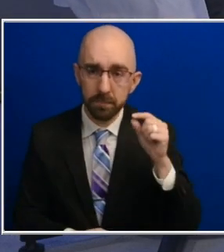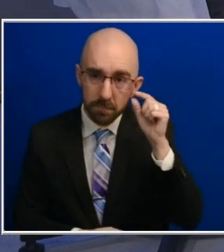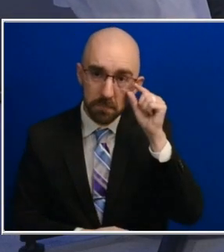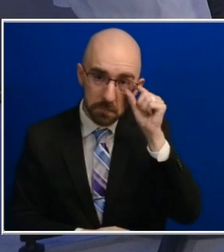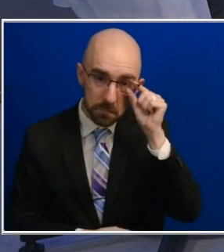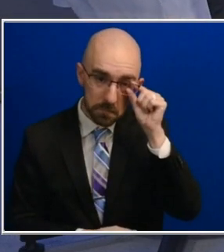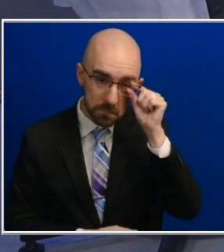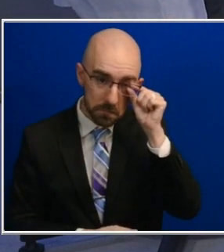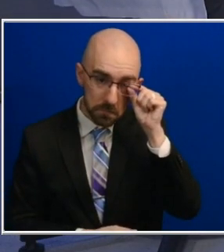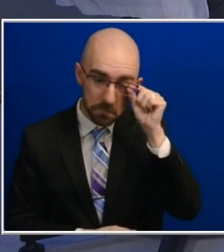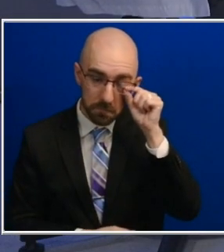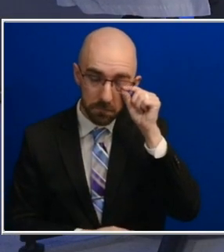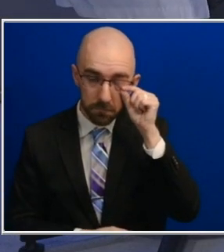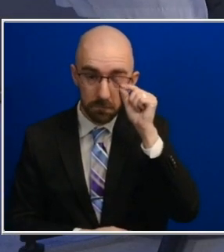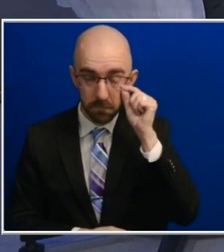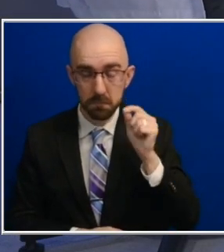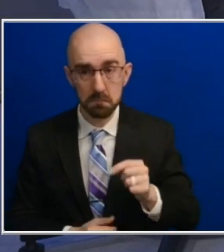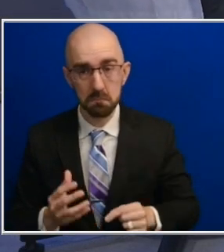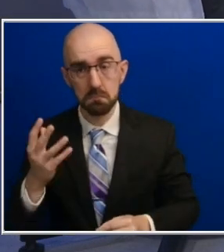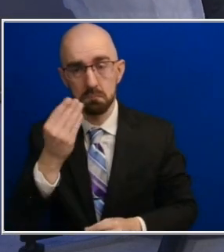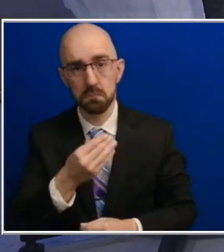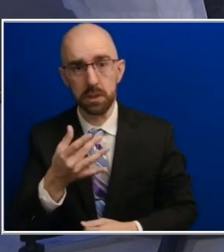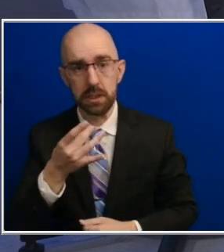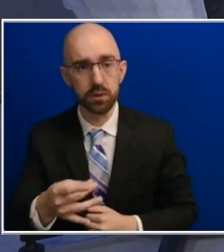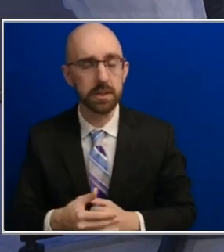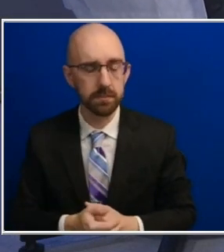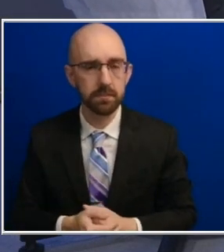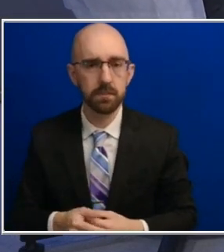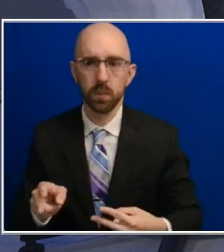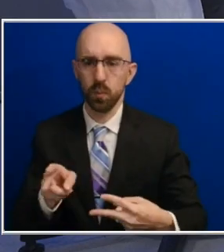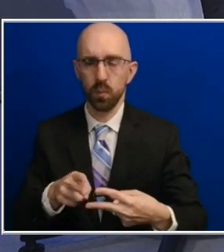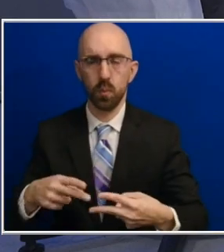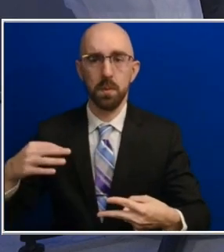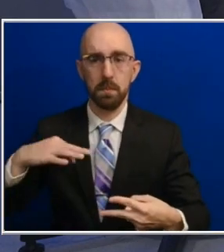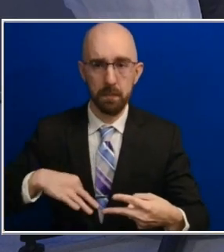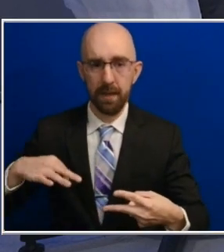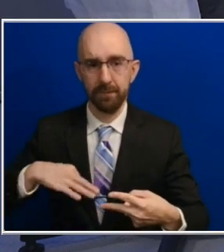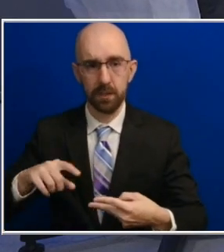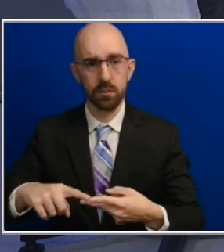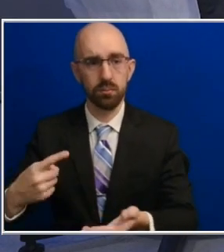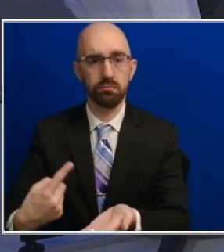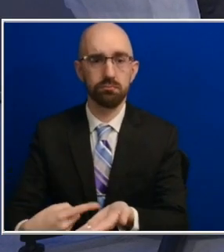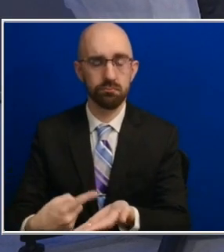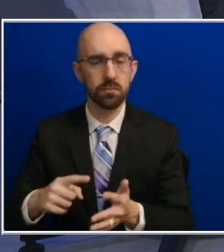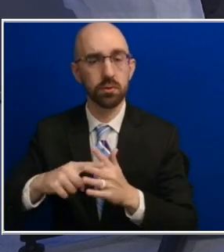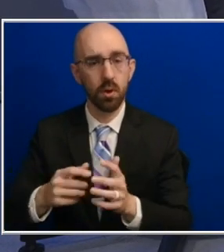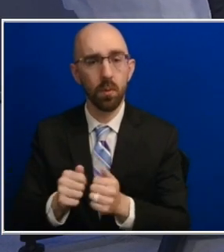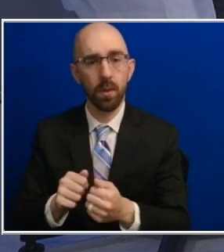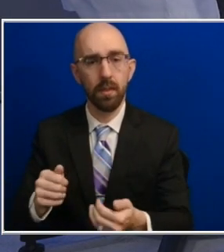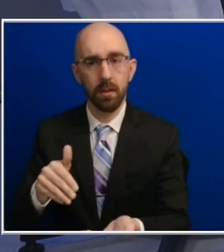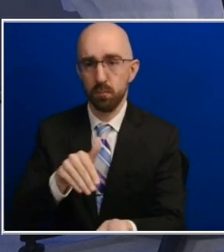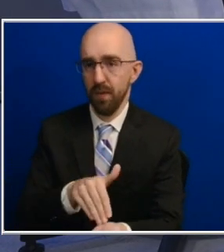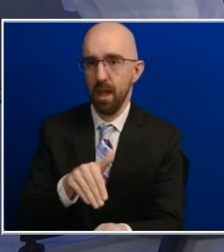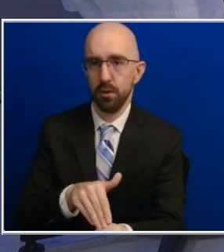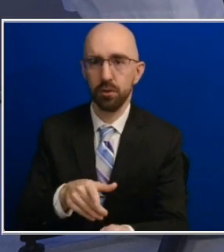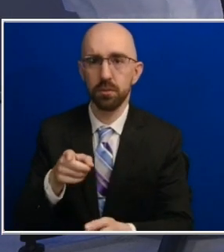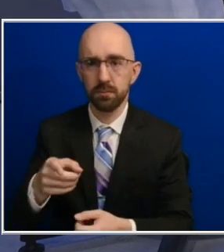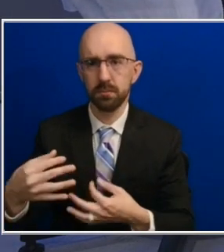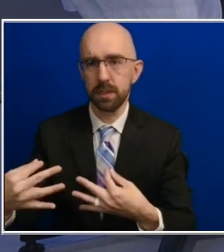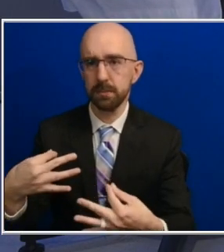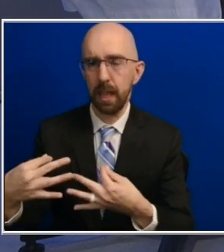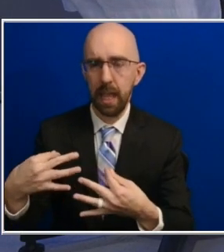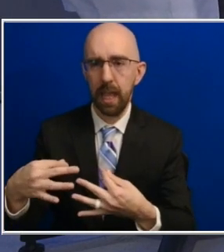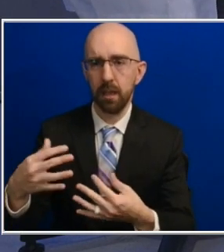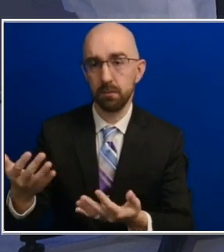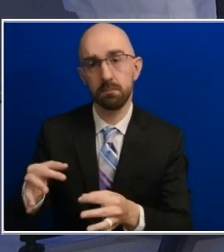Well, that was pretty interesting. So, 2 big benefits to discuss with the bridge. Starting with the provider. Can you explain for the audience just